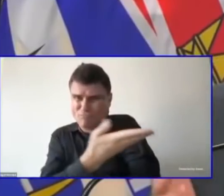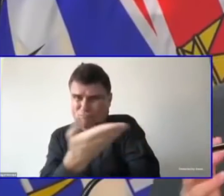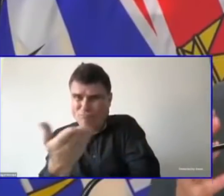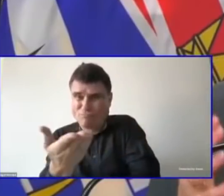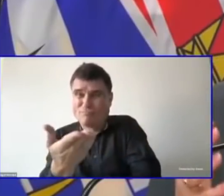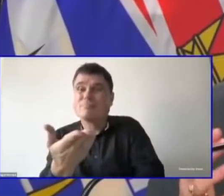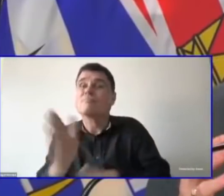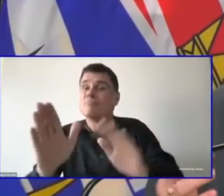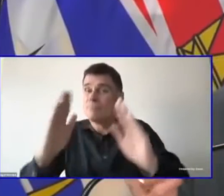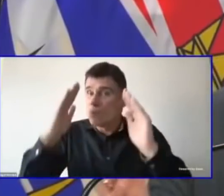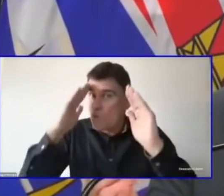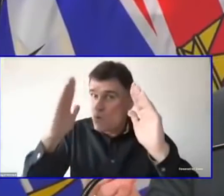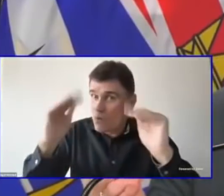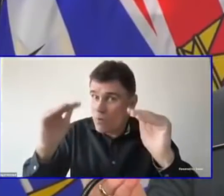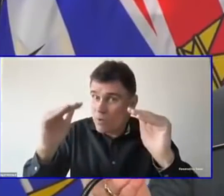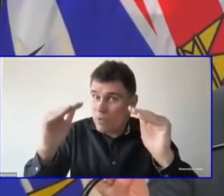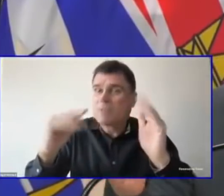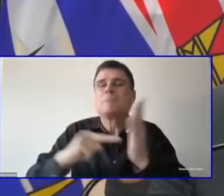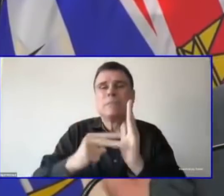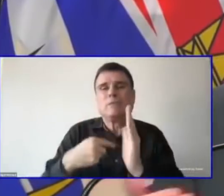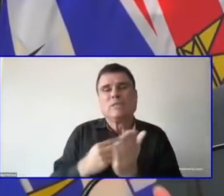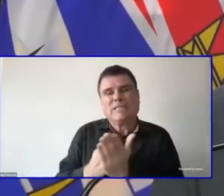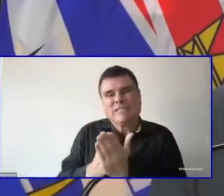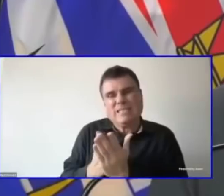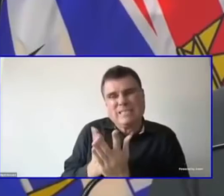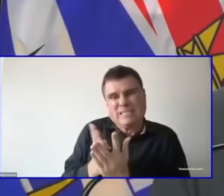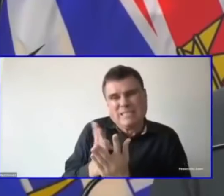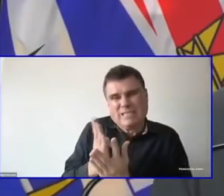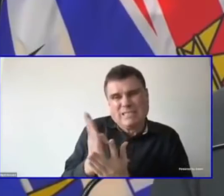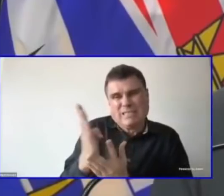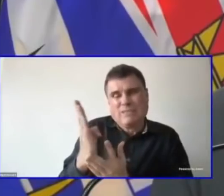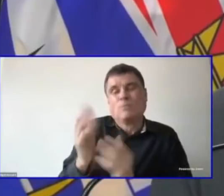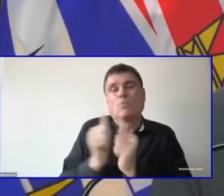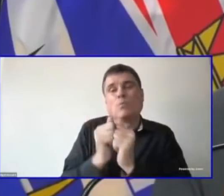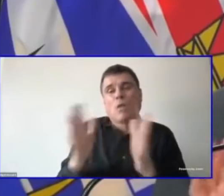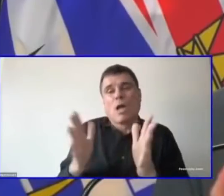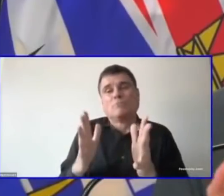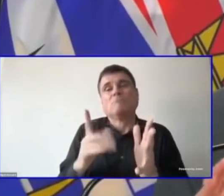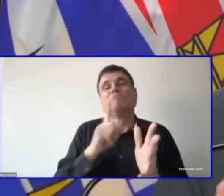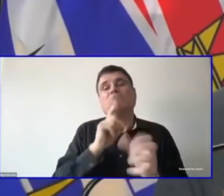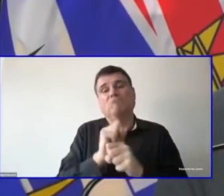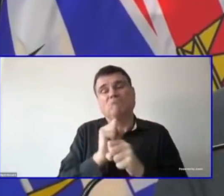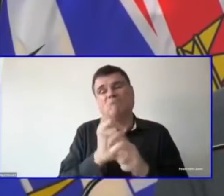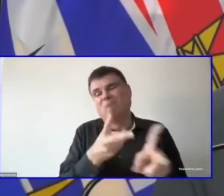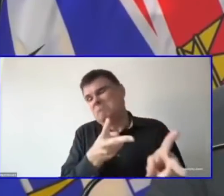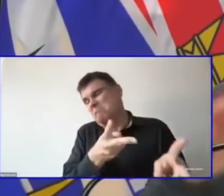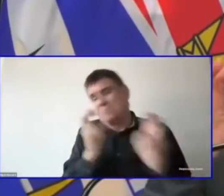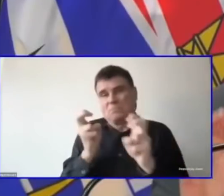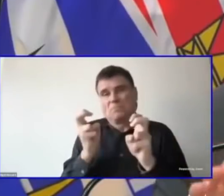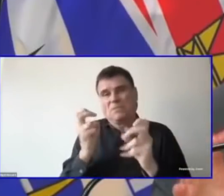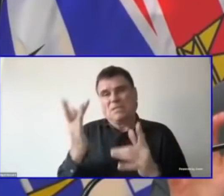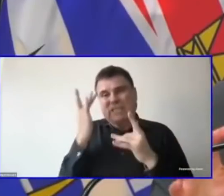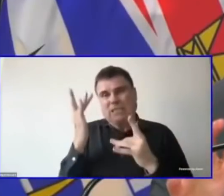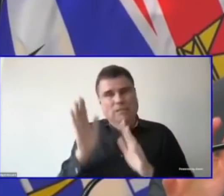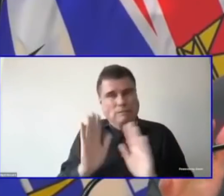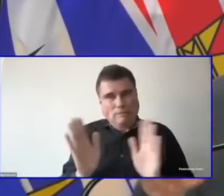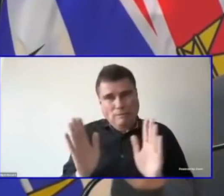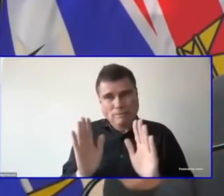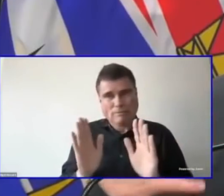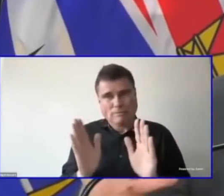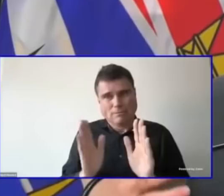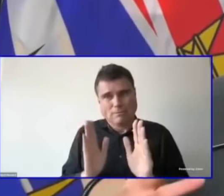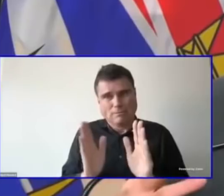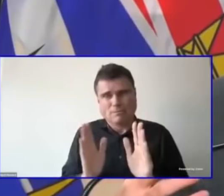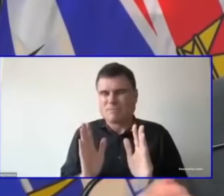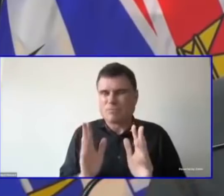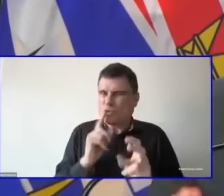hopefully we are going to get through this without having a lot of severe illness. And so far we're seeing that. It's a little bit hard to tell because